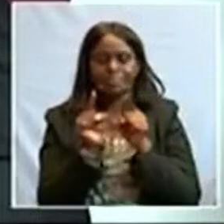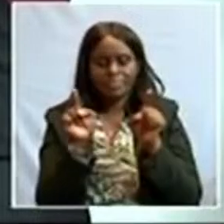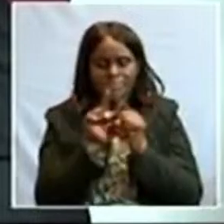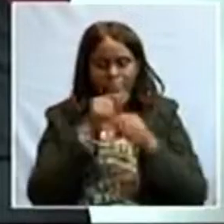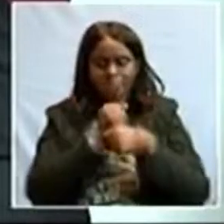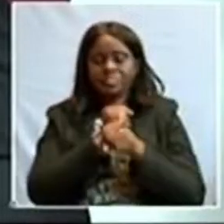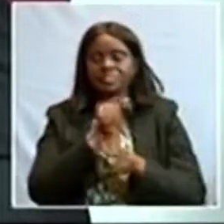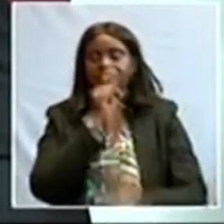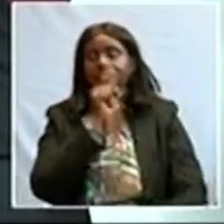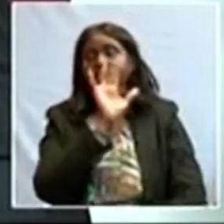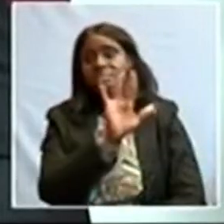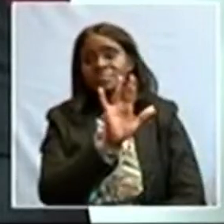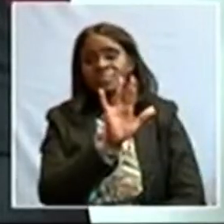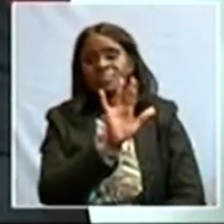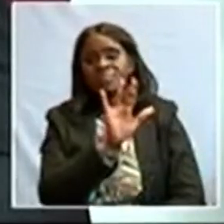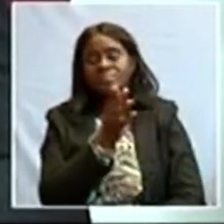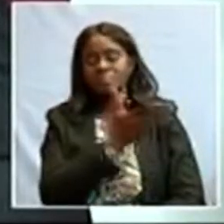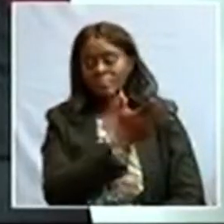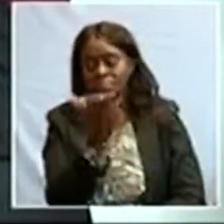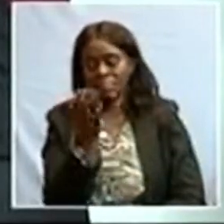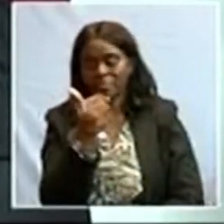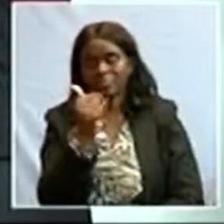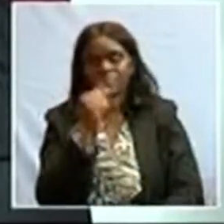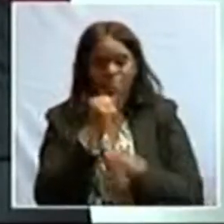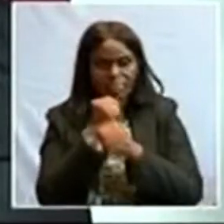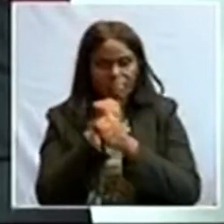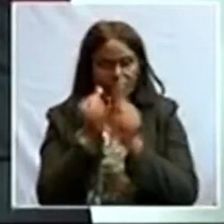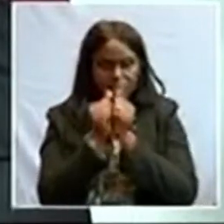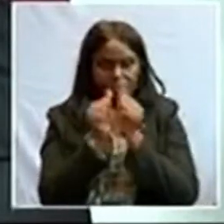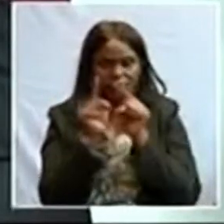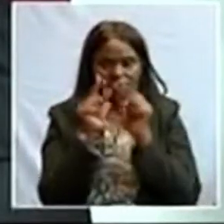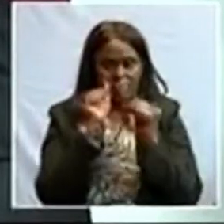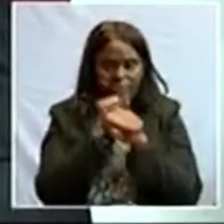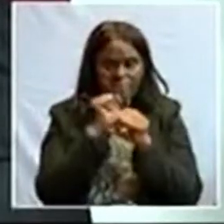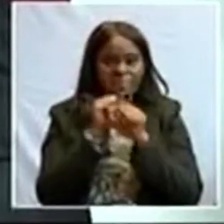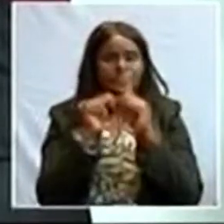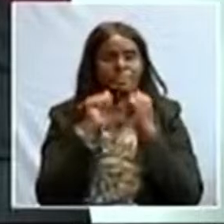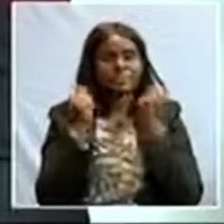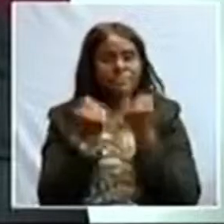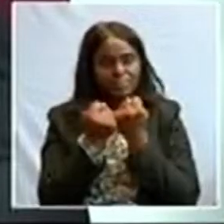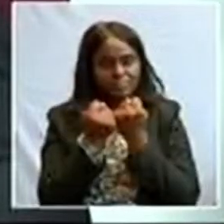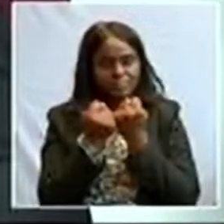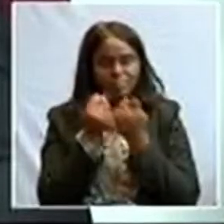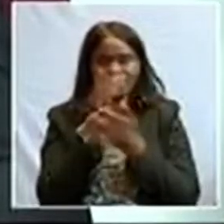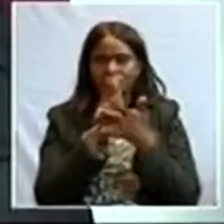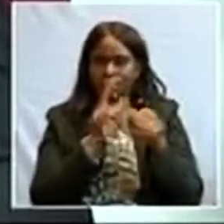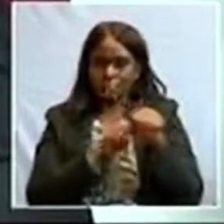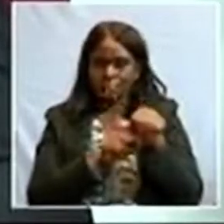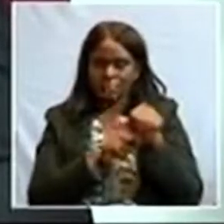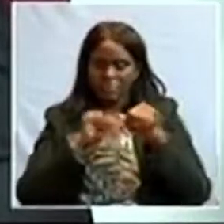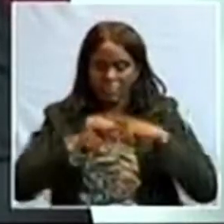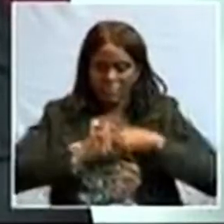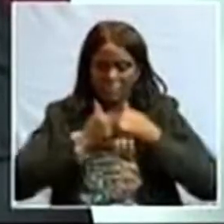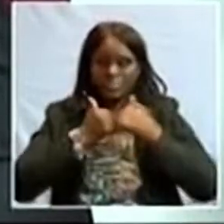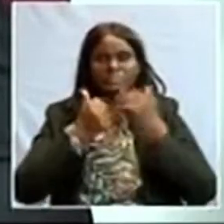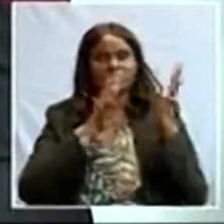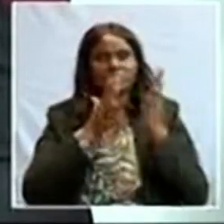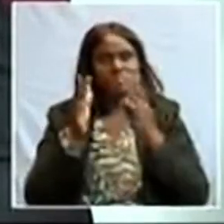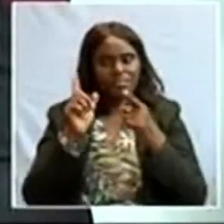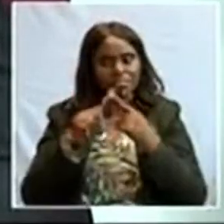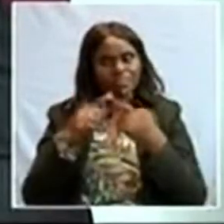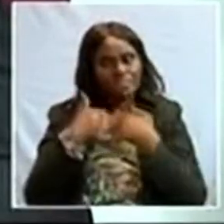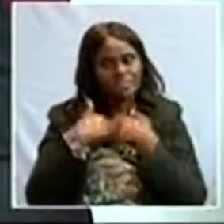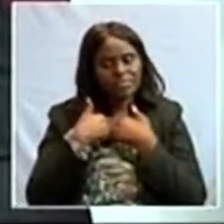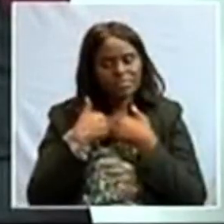ensure that they blend together so that they work as a team. Because sometimes we tend to